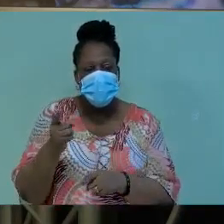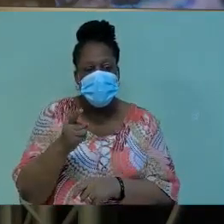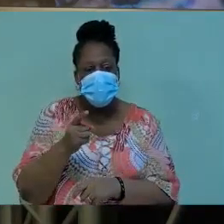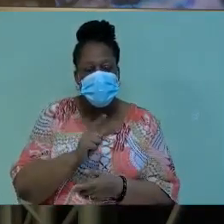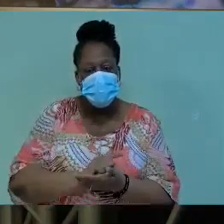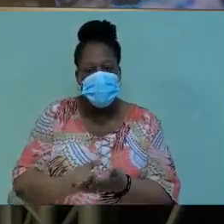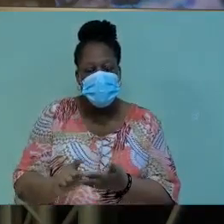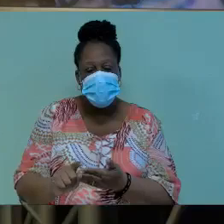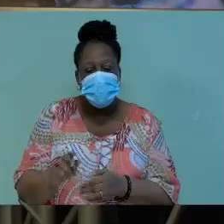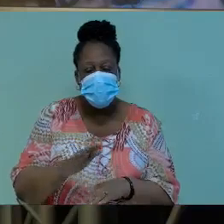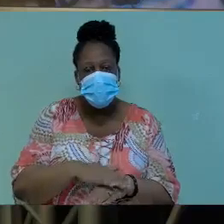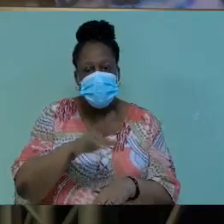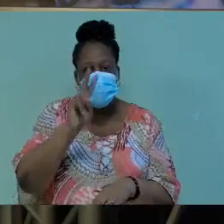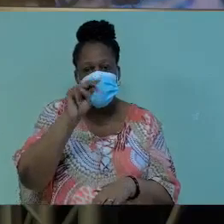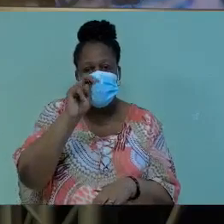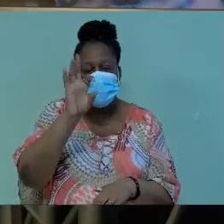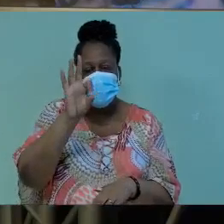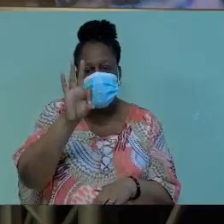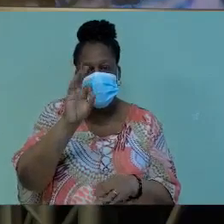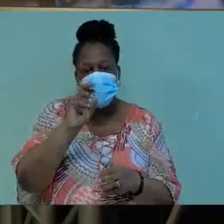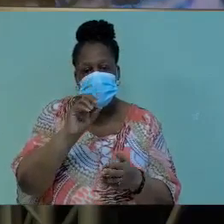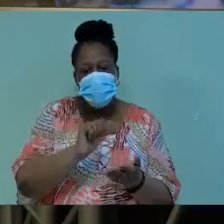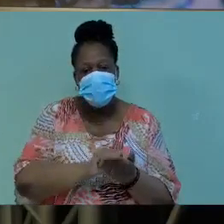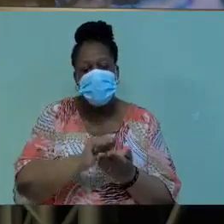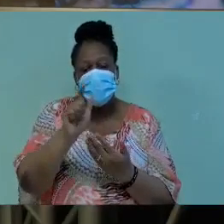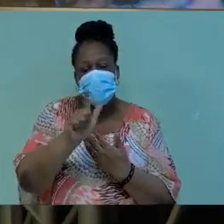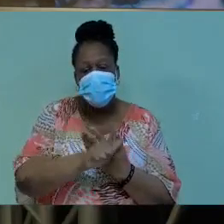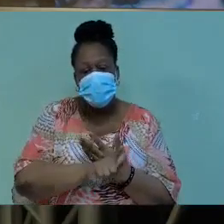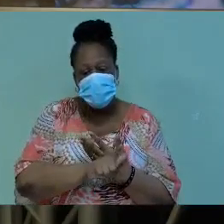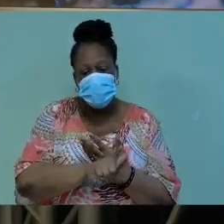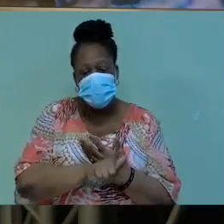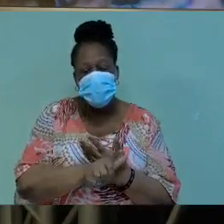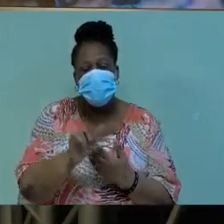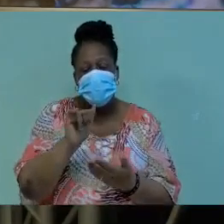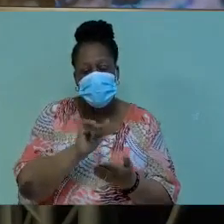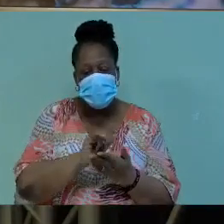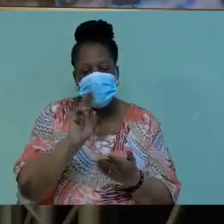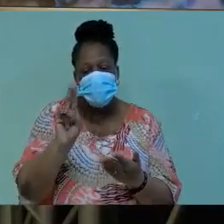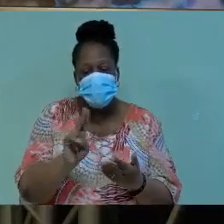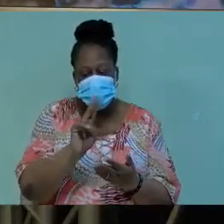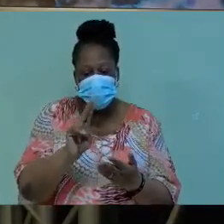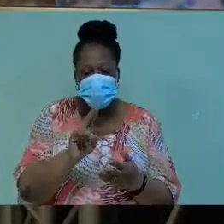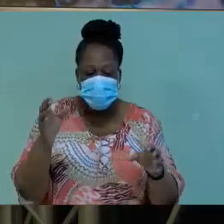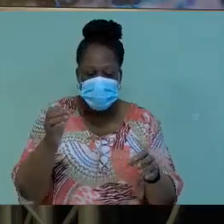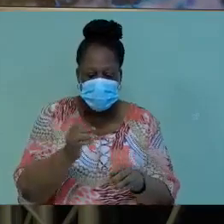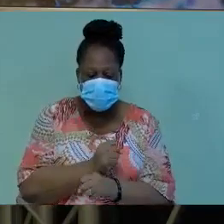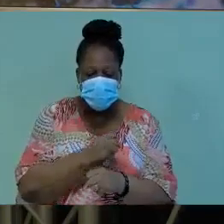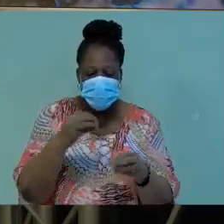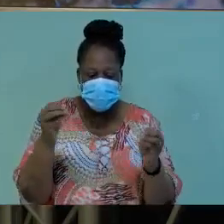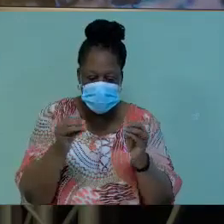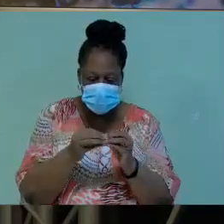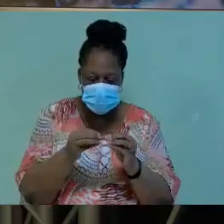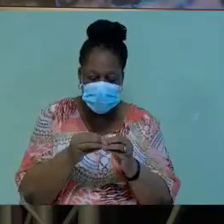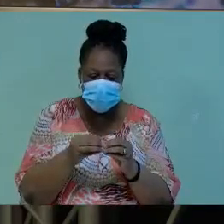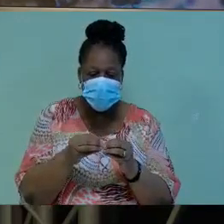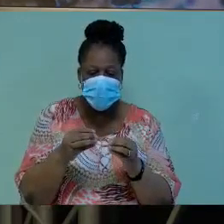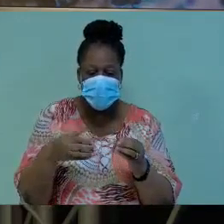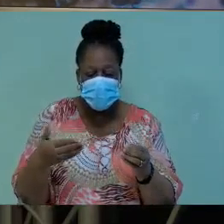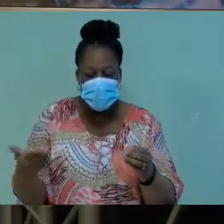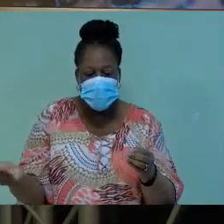on the 29th of April, 2020. And this will be utilized to procure equipment, supplies such